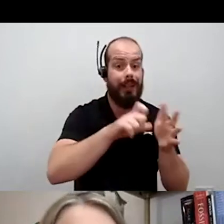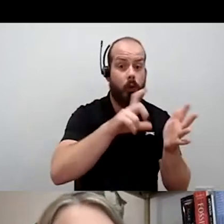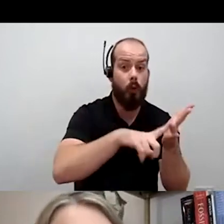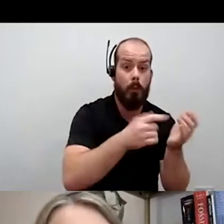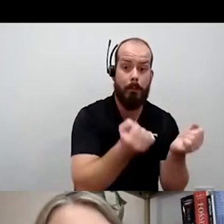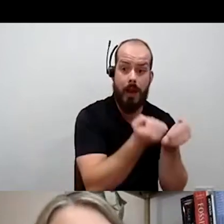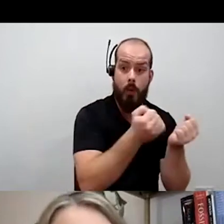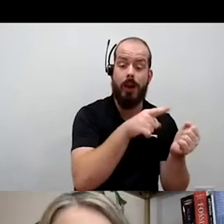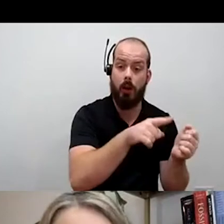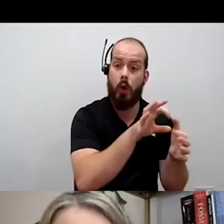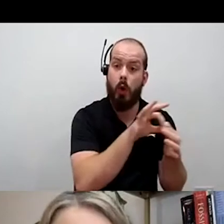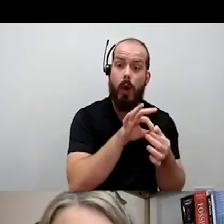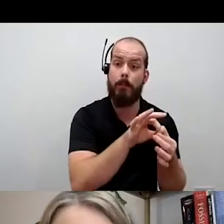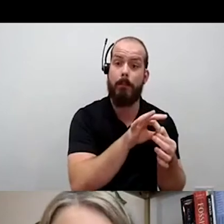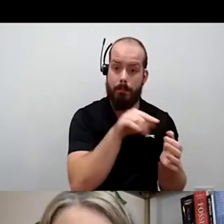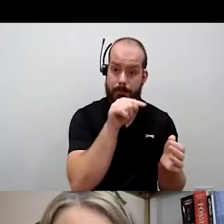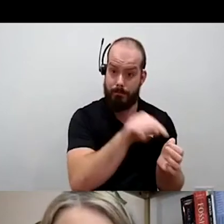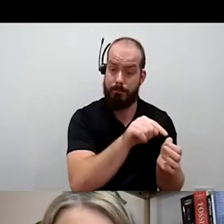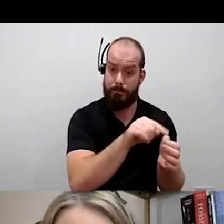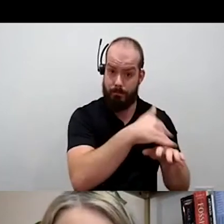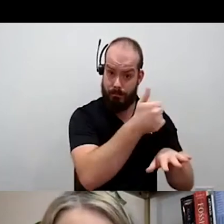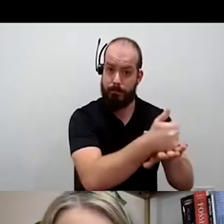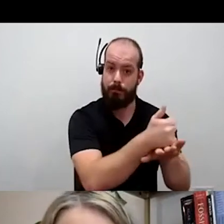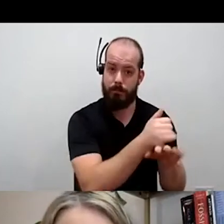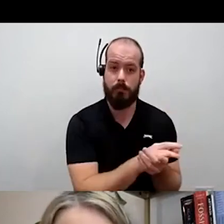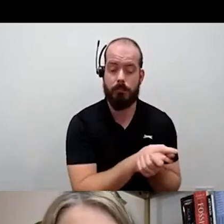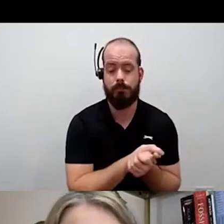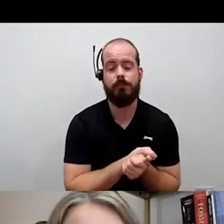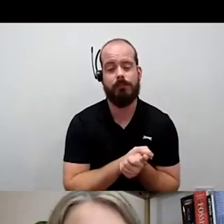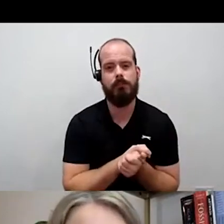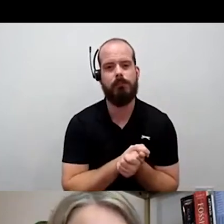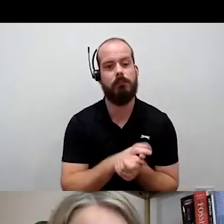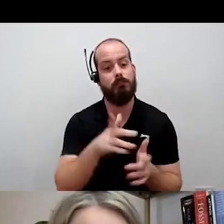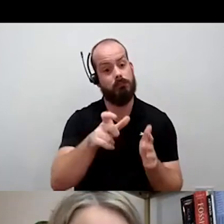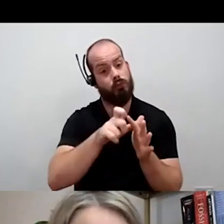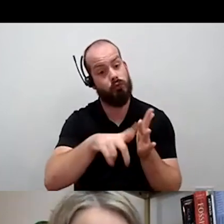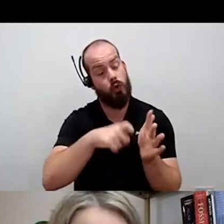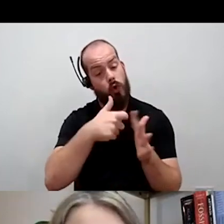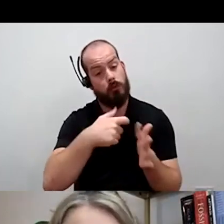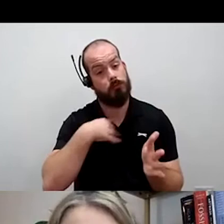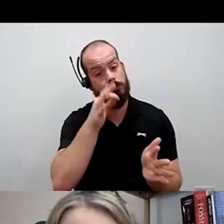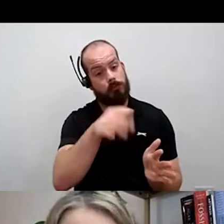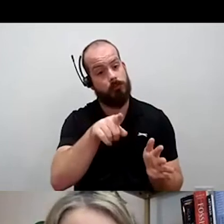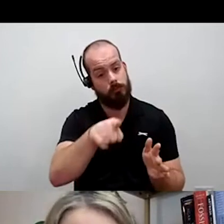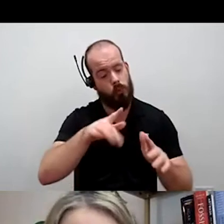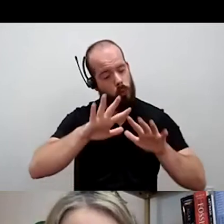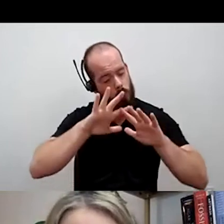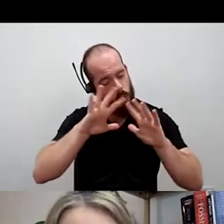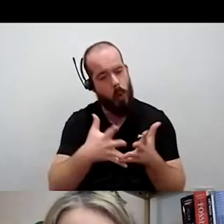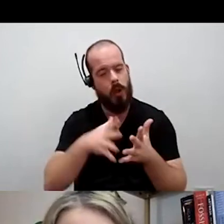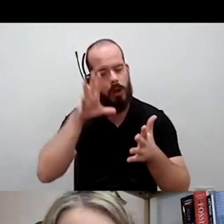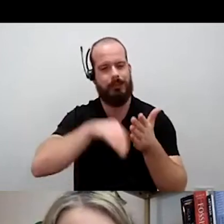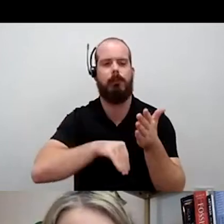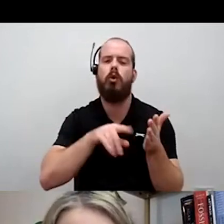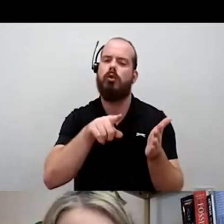renewable energy co-op in Flanders. So Dirk, to start off, you are a world expert in this topic, so you're definitely